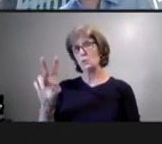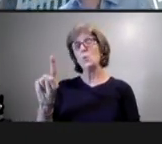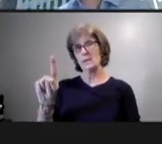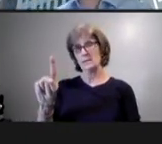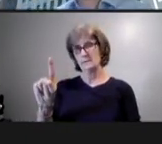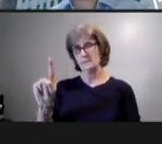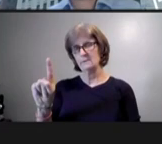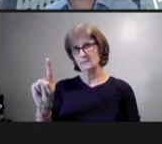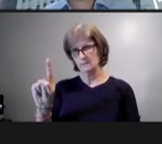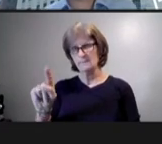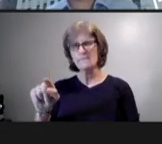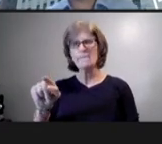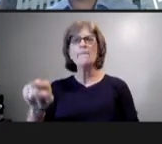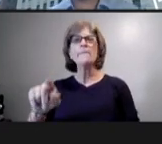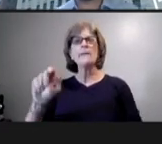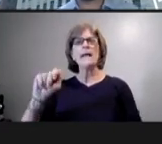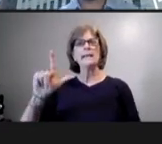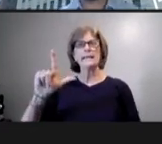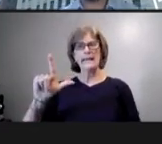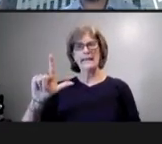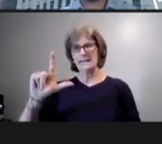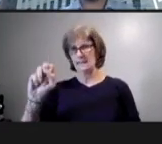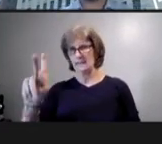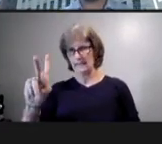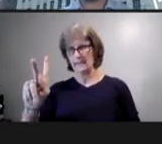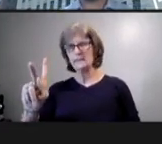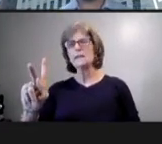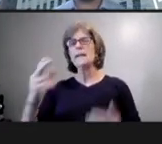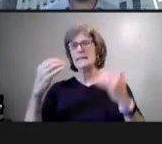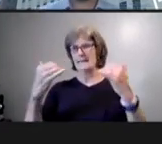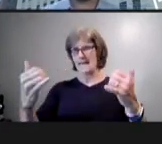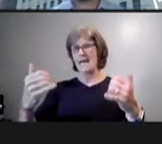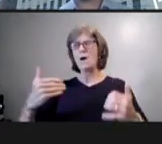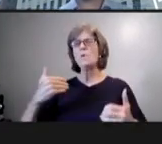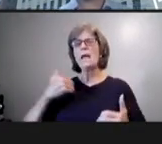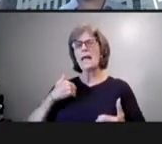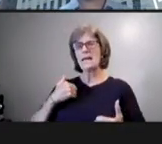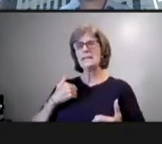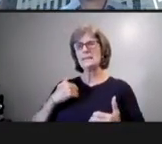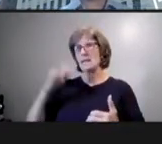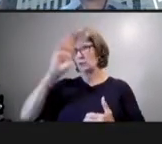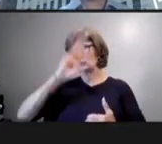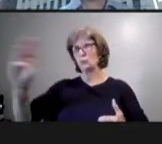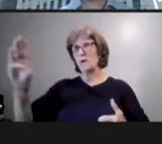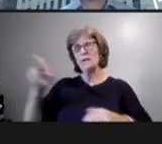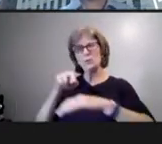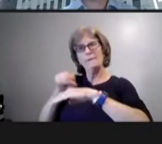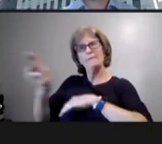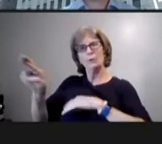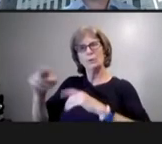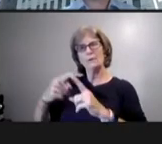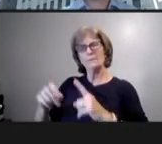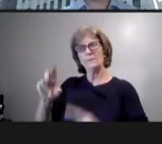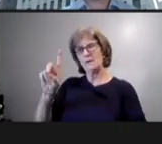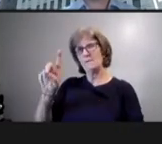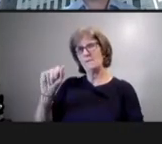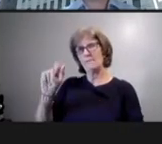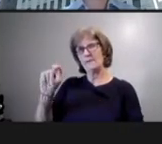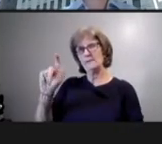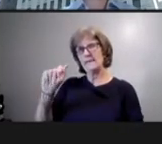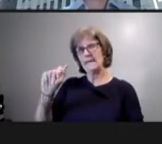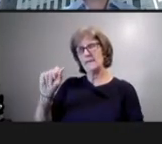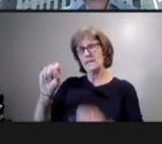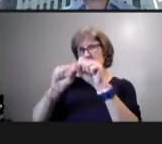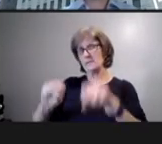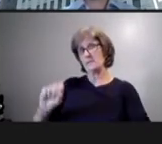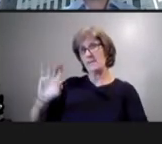412-248-0021. The Allegheny Link now has a direct referral from their data system into our data system,